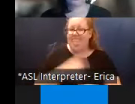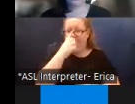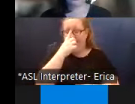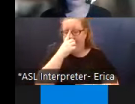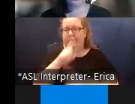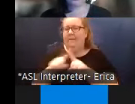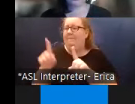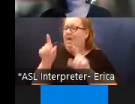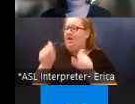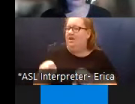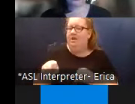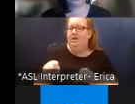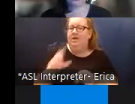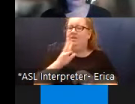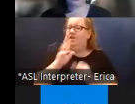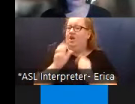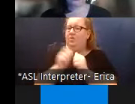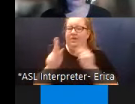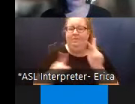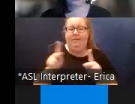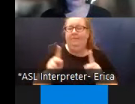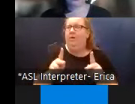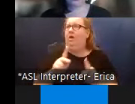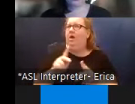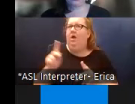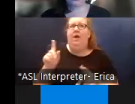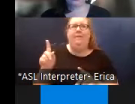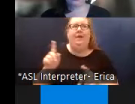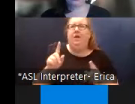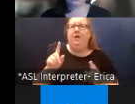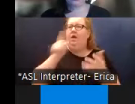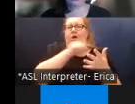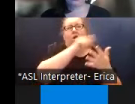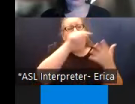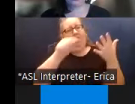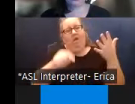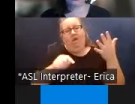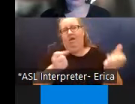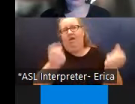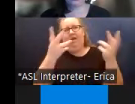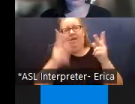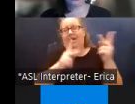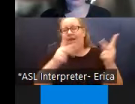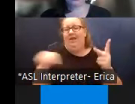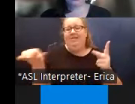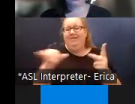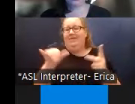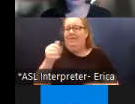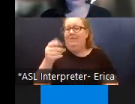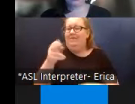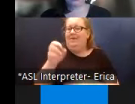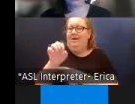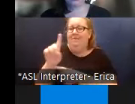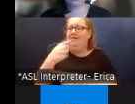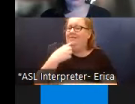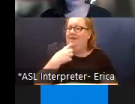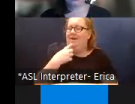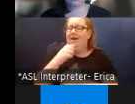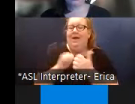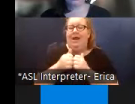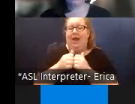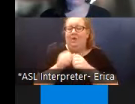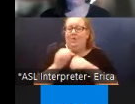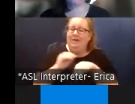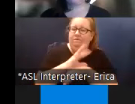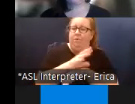But you can talk. I can talk to people up and down the street, like Ahmed said. You know, and it's, how do we influence them? How do we get